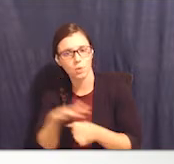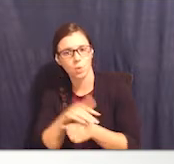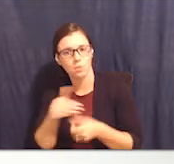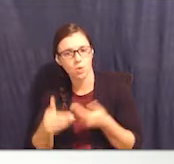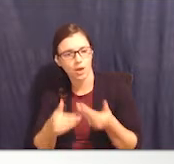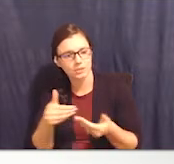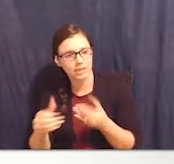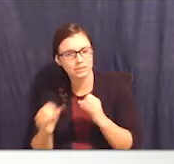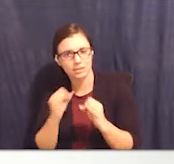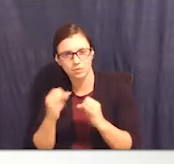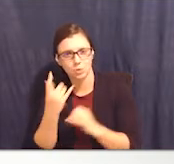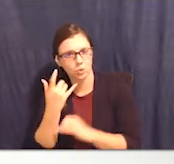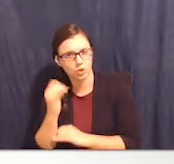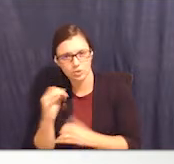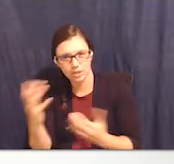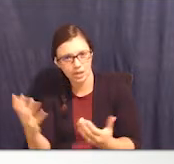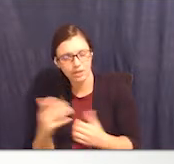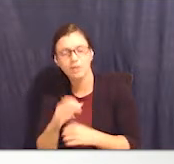website.